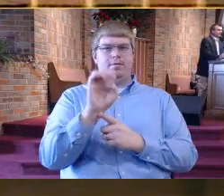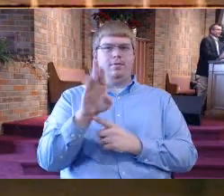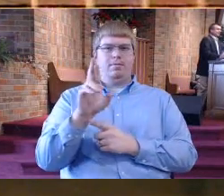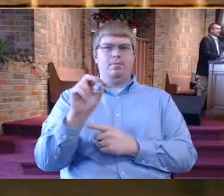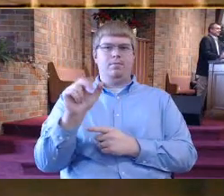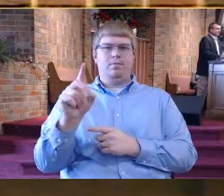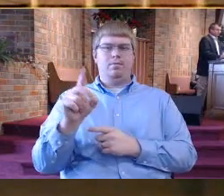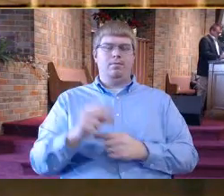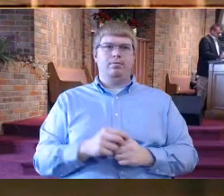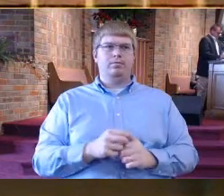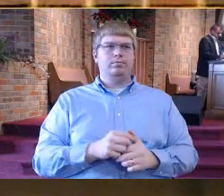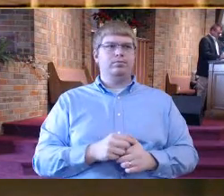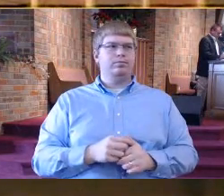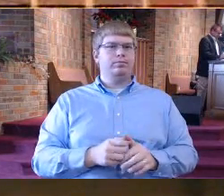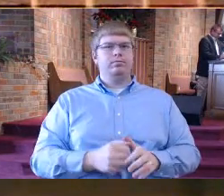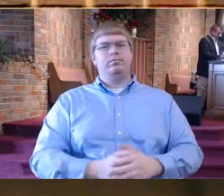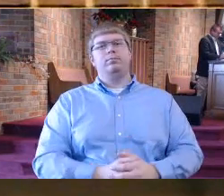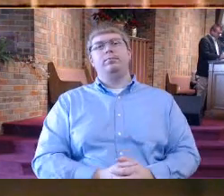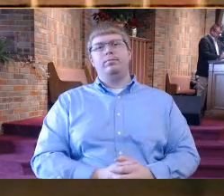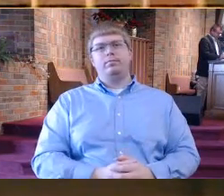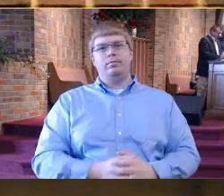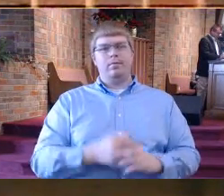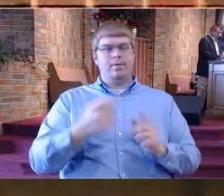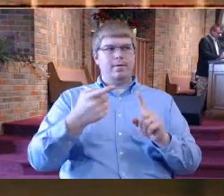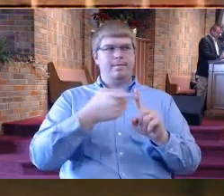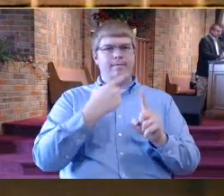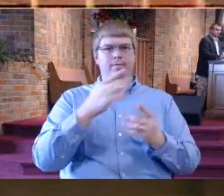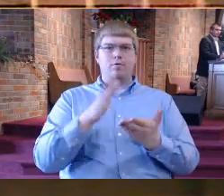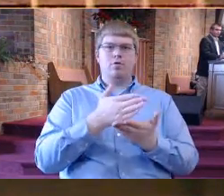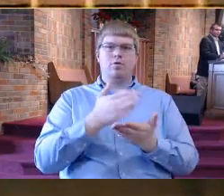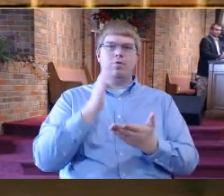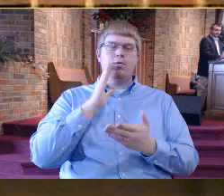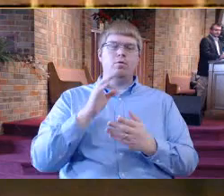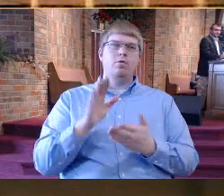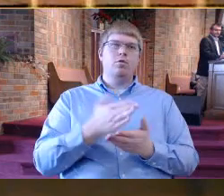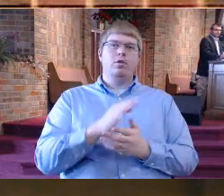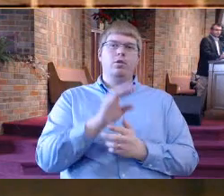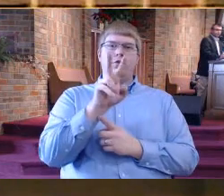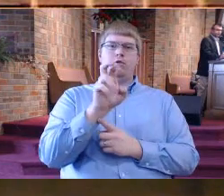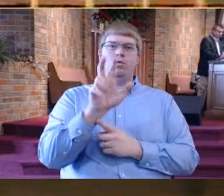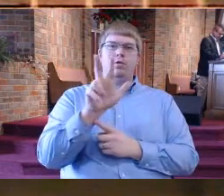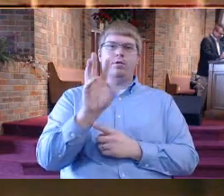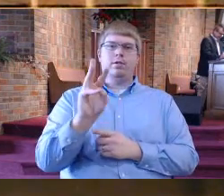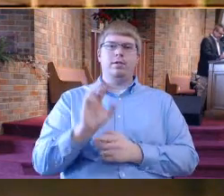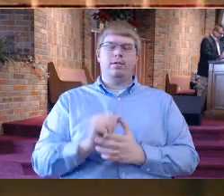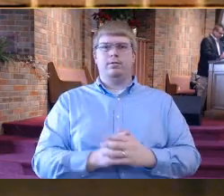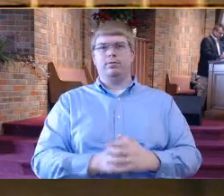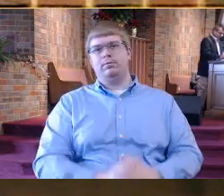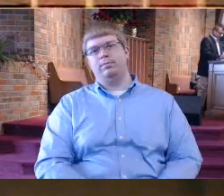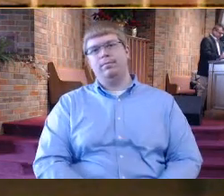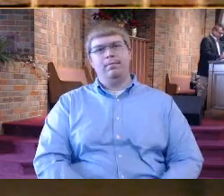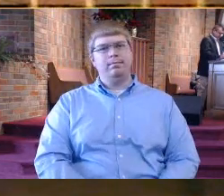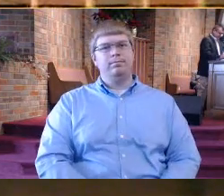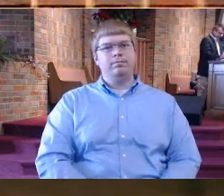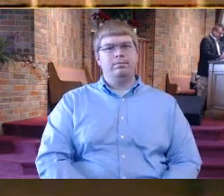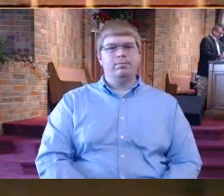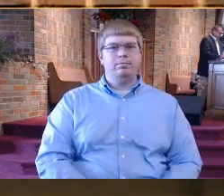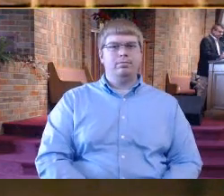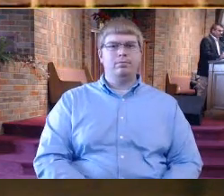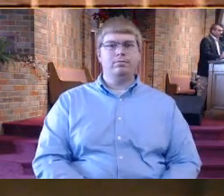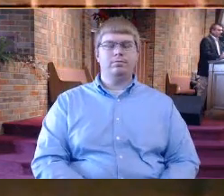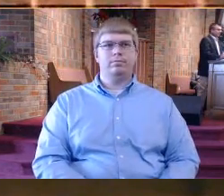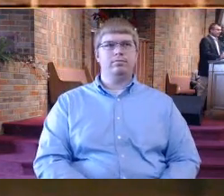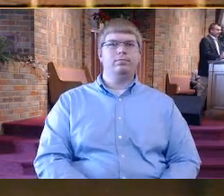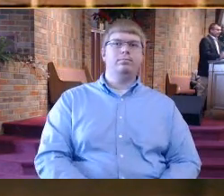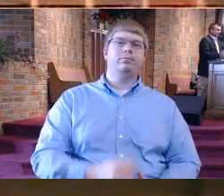pick up any cards. Our first song this morning is going to be song 236, song 236. Presley Campbell will